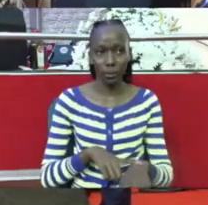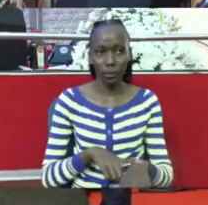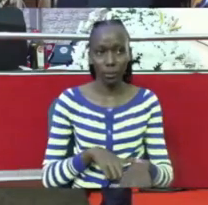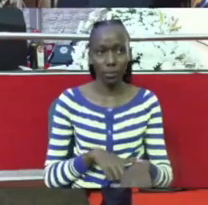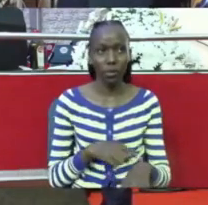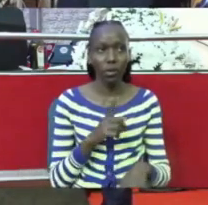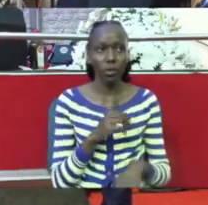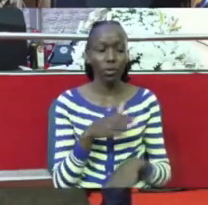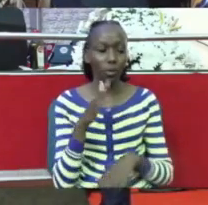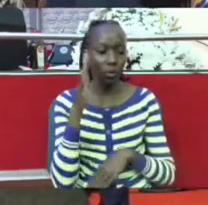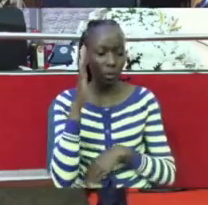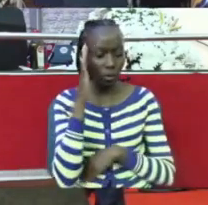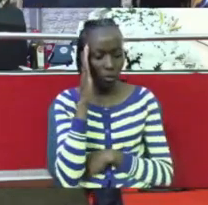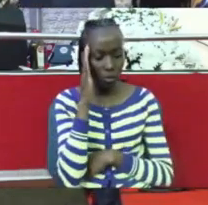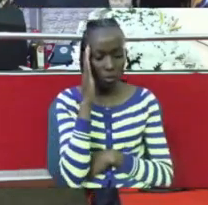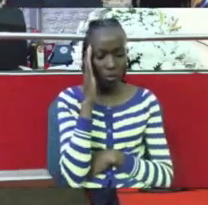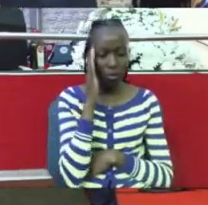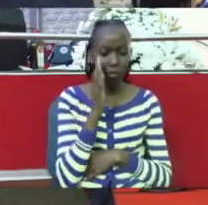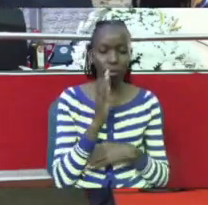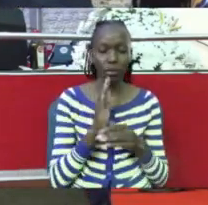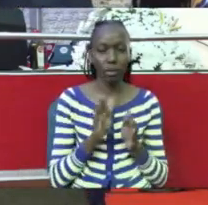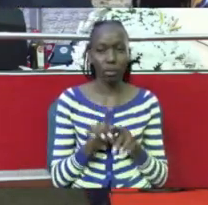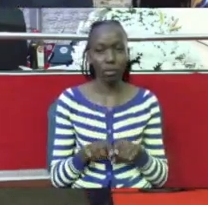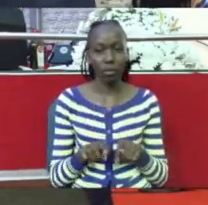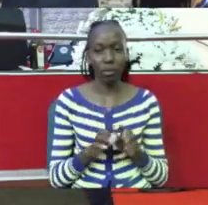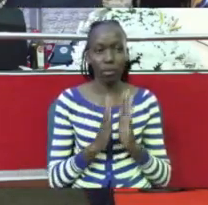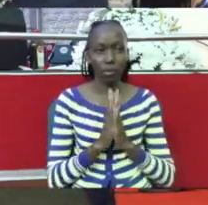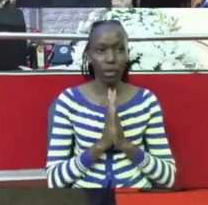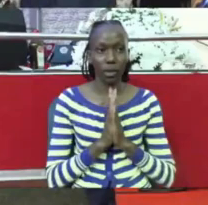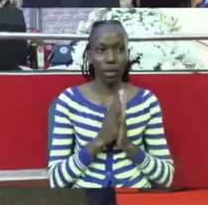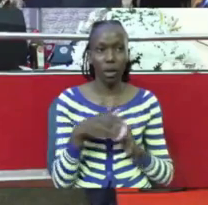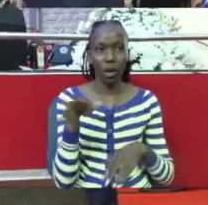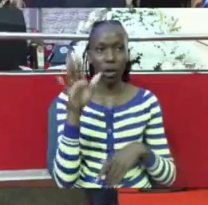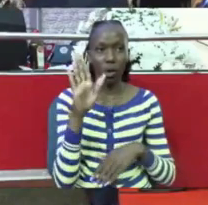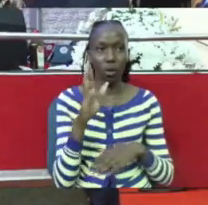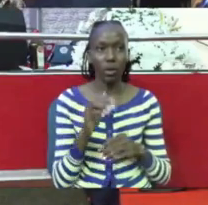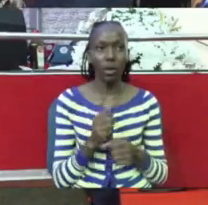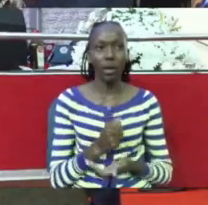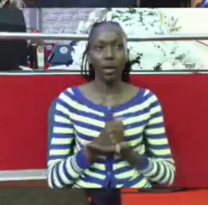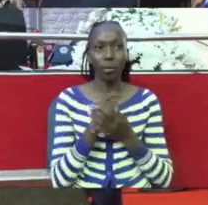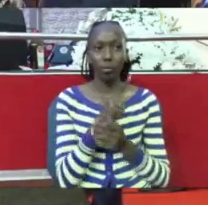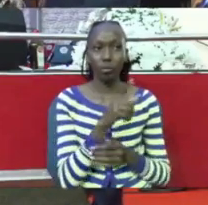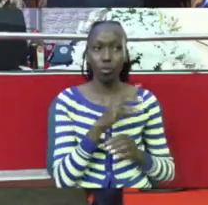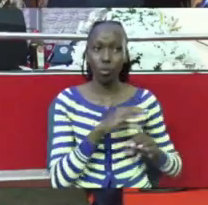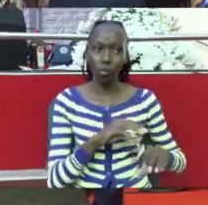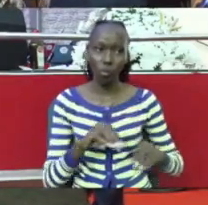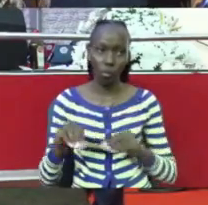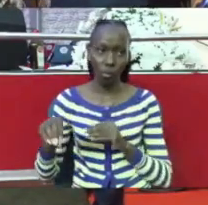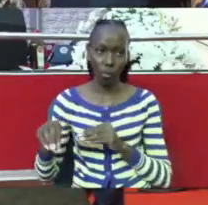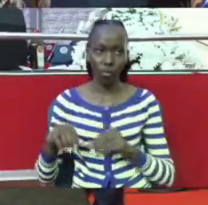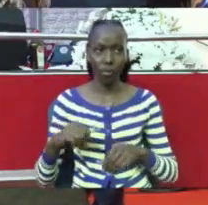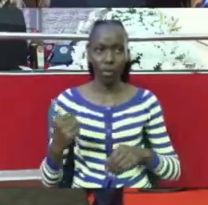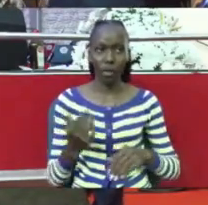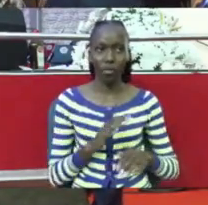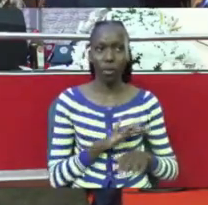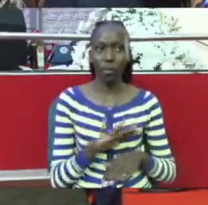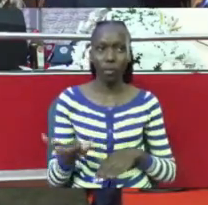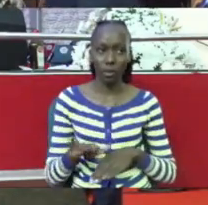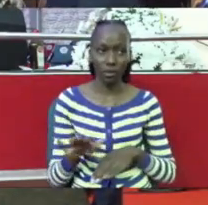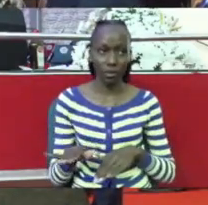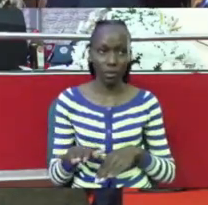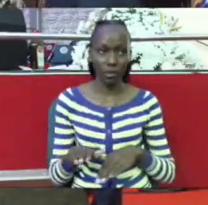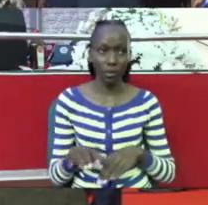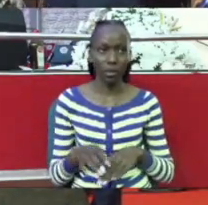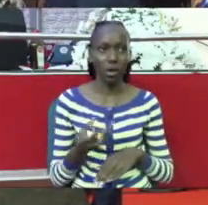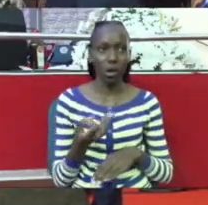God to move to another place or a spacious place. Na ulikuwa unangojea Mungu akuweze kukupeleka katika mahali pa upanuzi. Or even to build